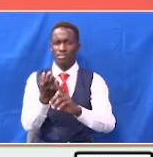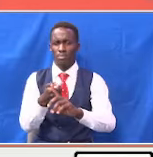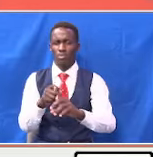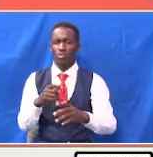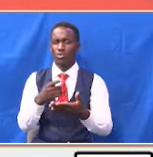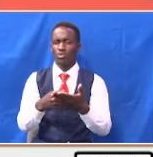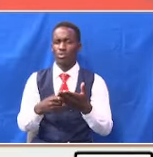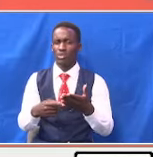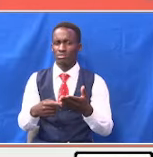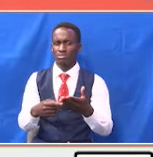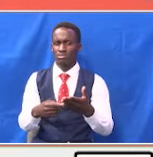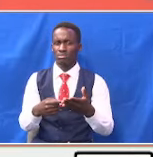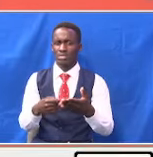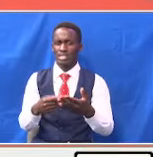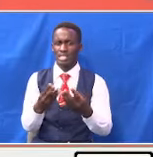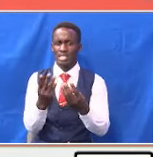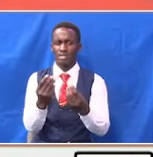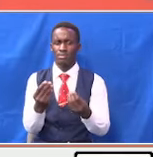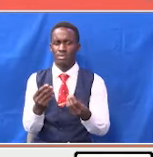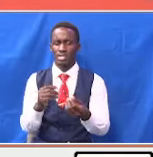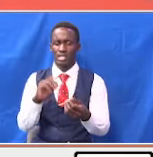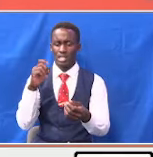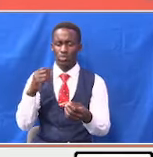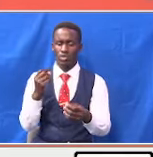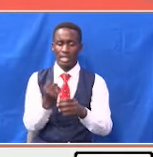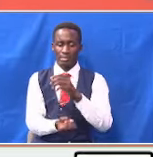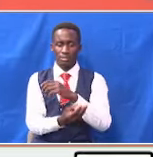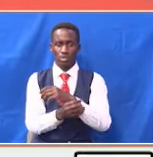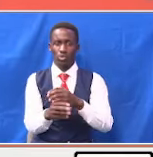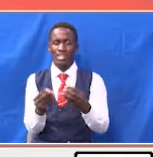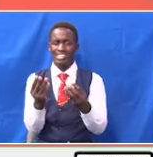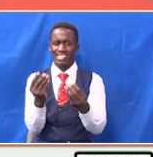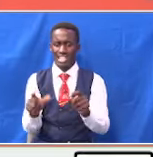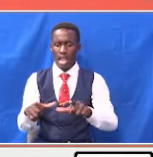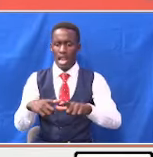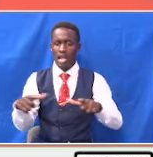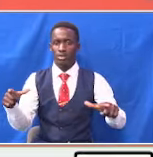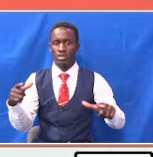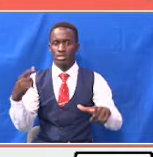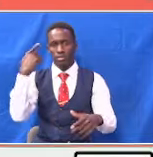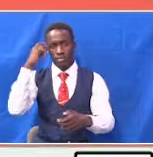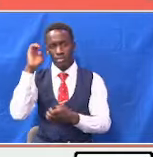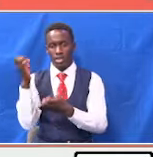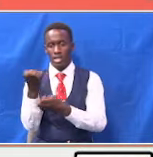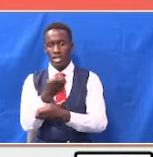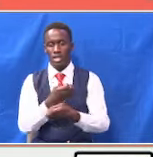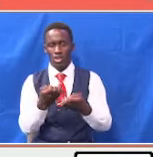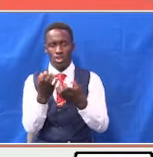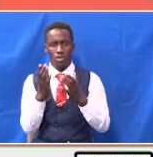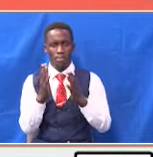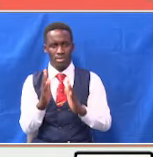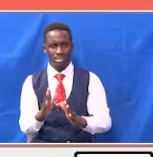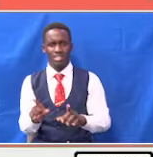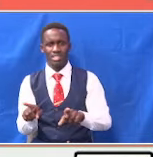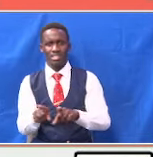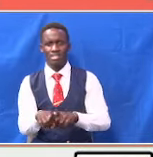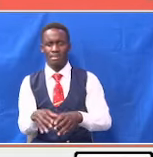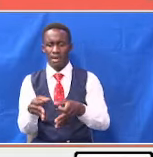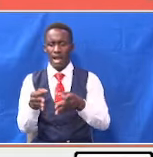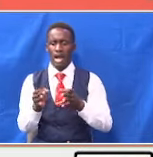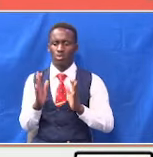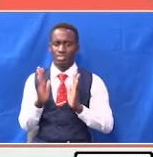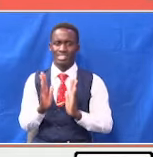into simple, direct, and easy to understand language. For economists, for accountants, for